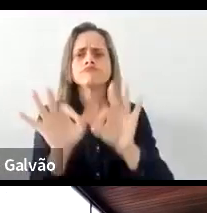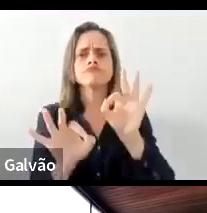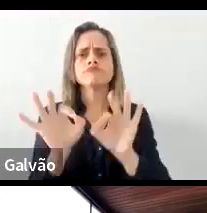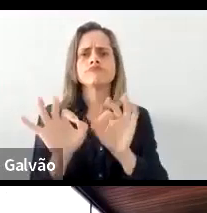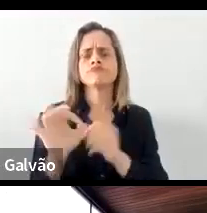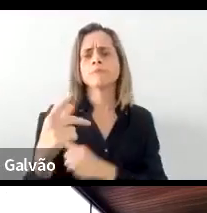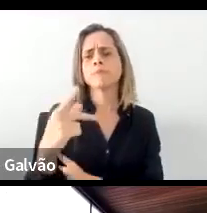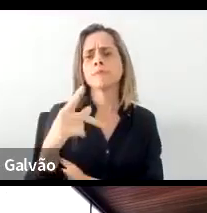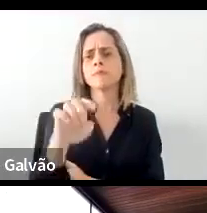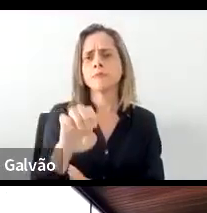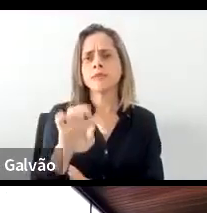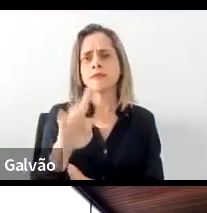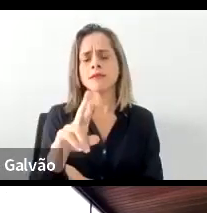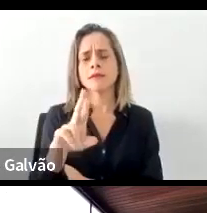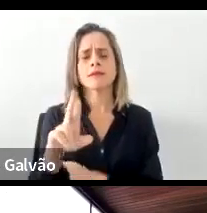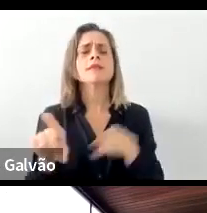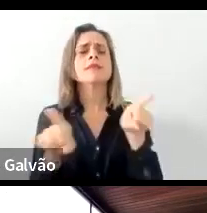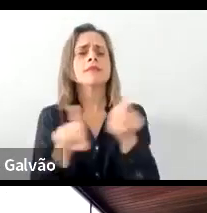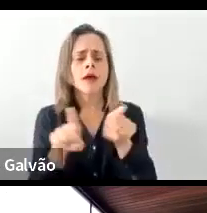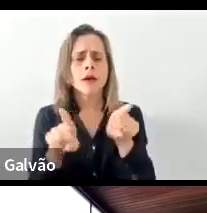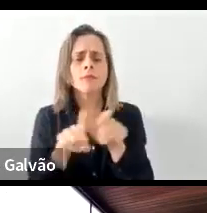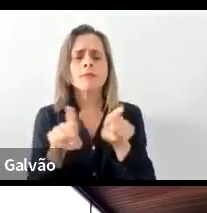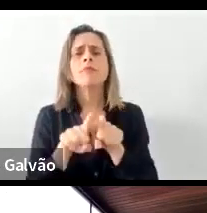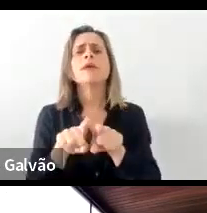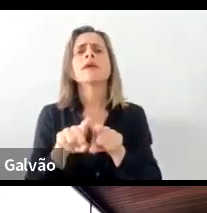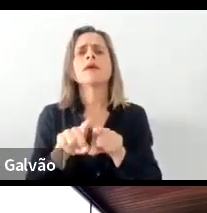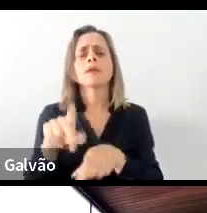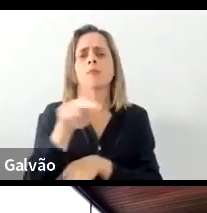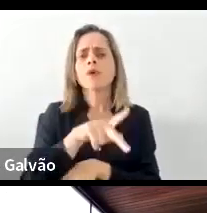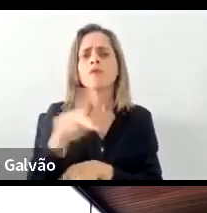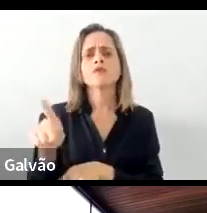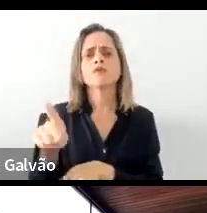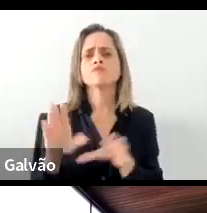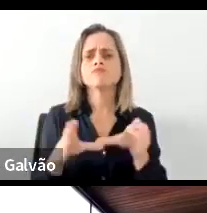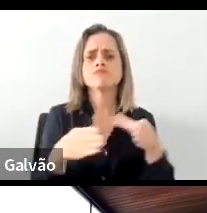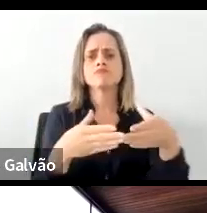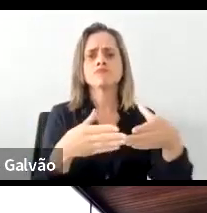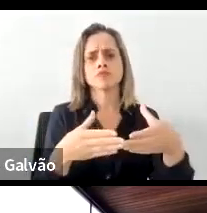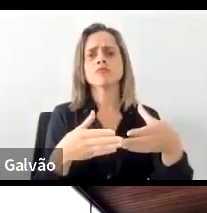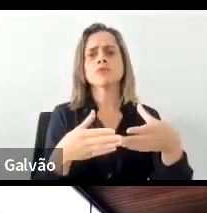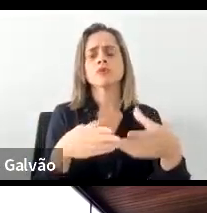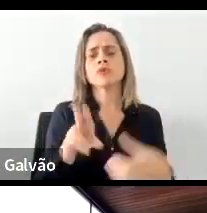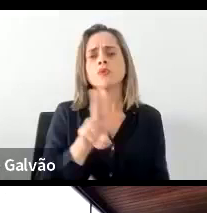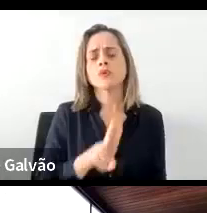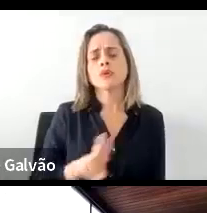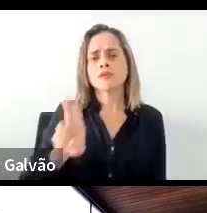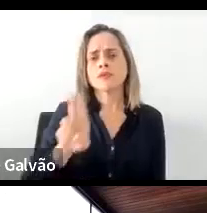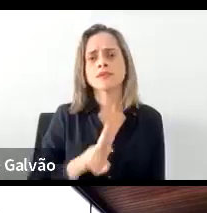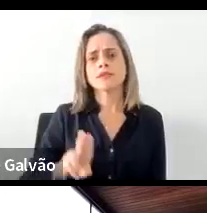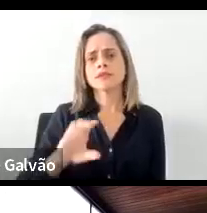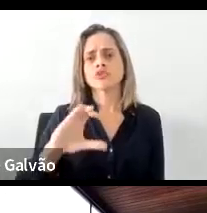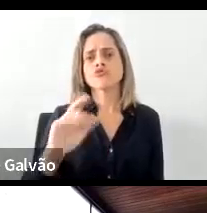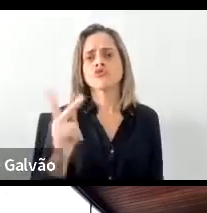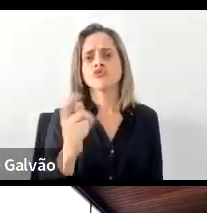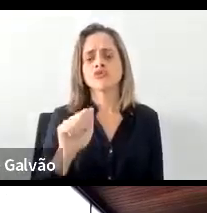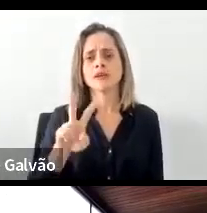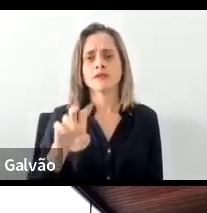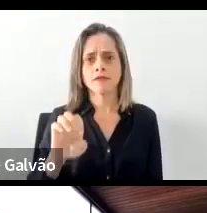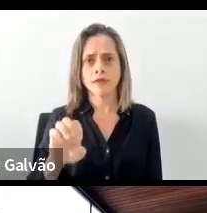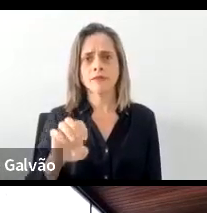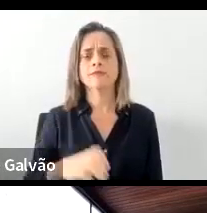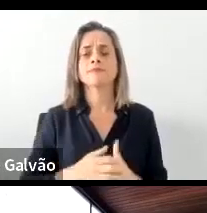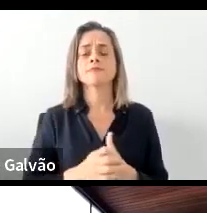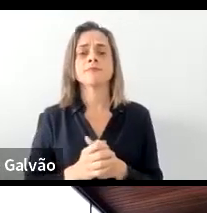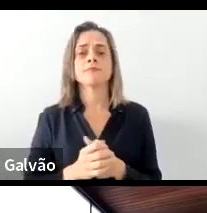Brazilian universities and different research groups, Cília Magalhães, Fernanda Liberali, Wanda Junqueira